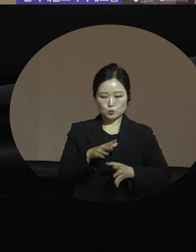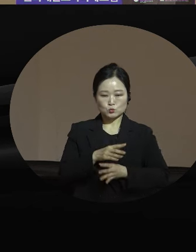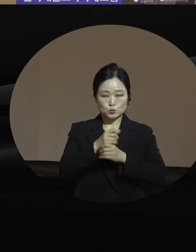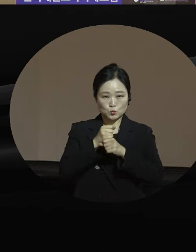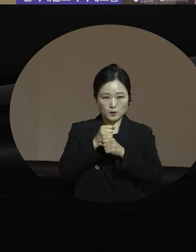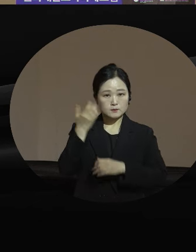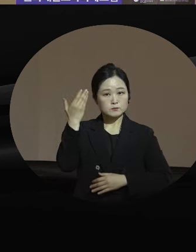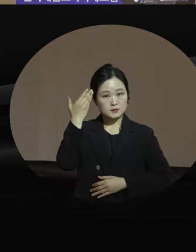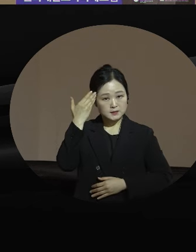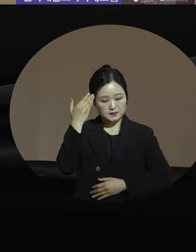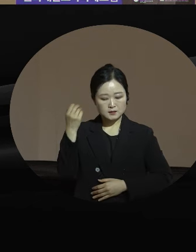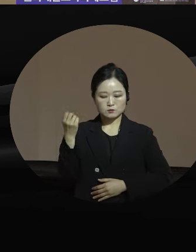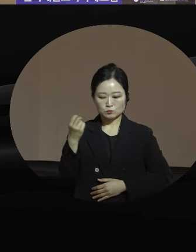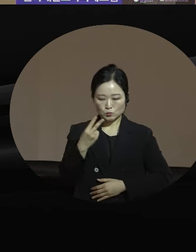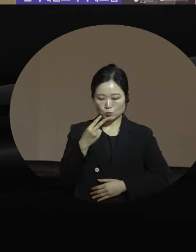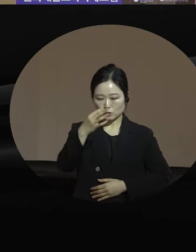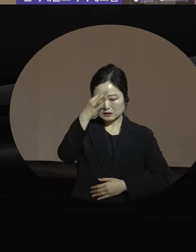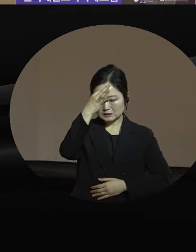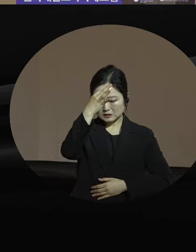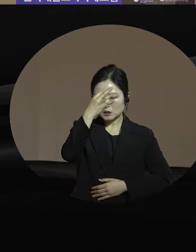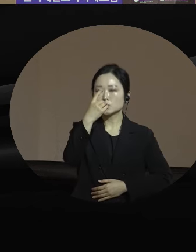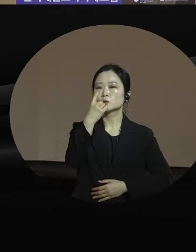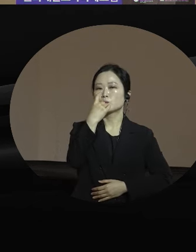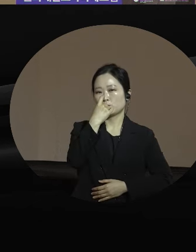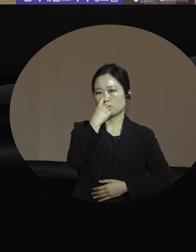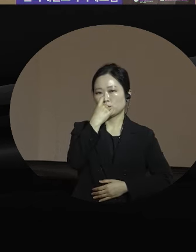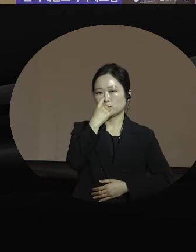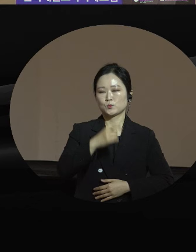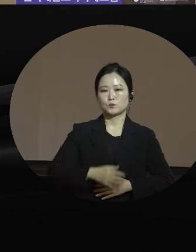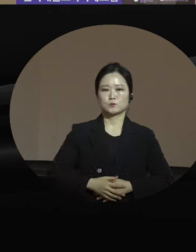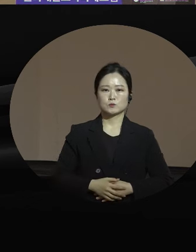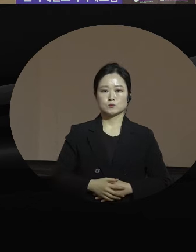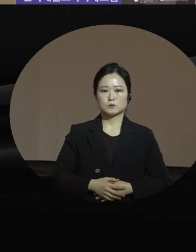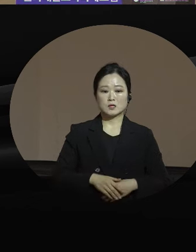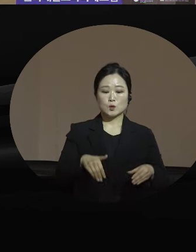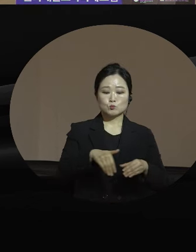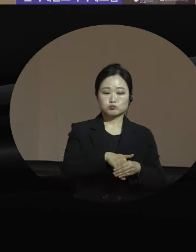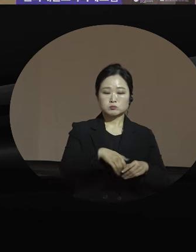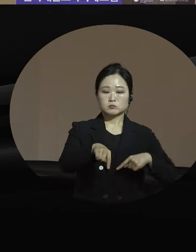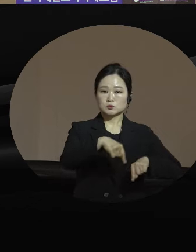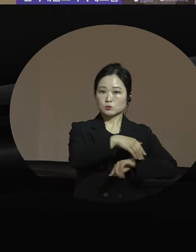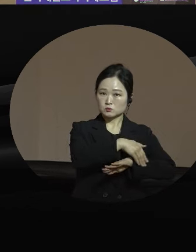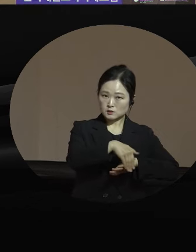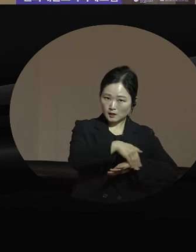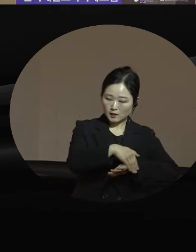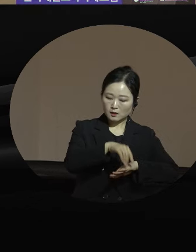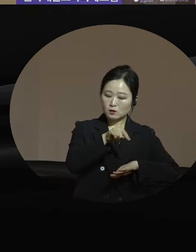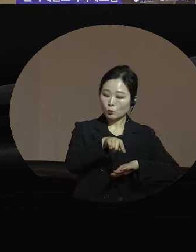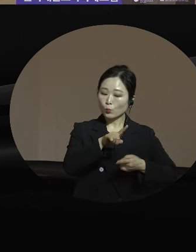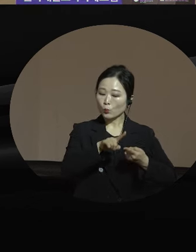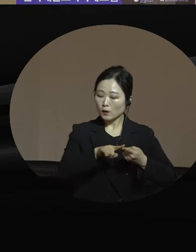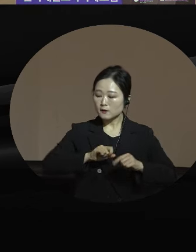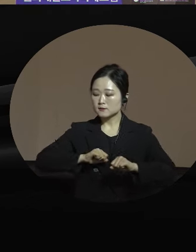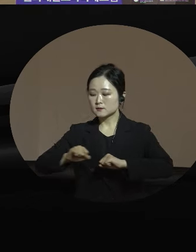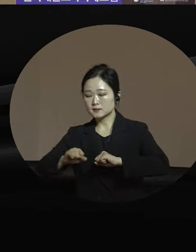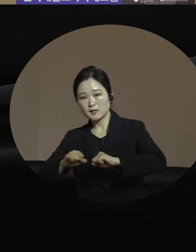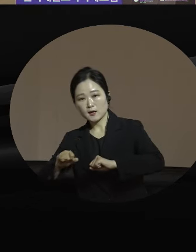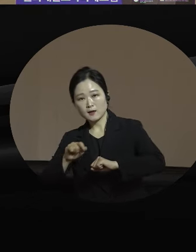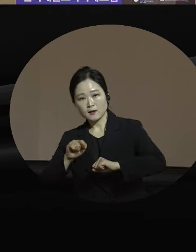results. The cultural policy and implementation have been run with the various steps depending on the